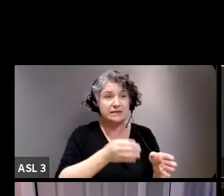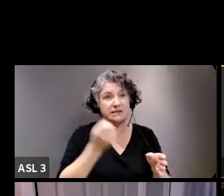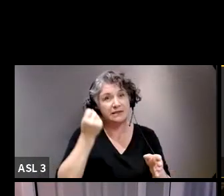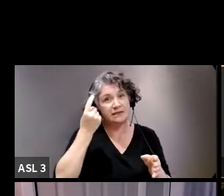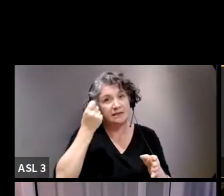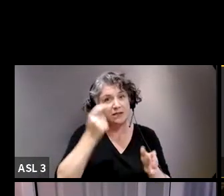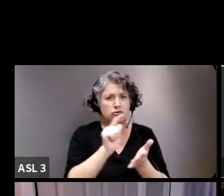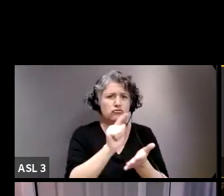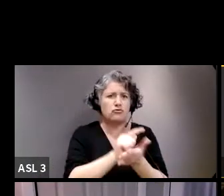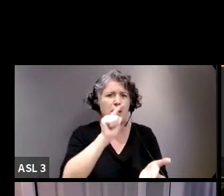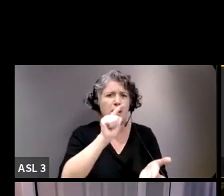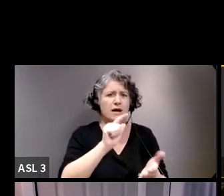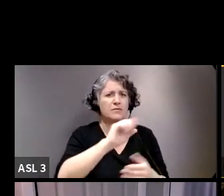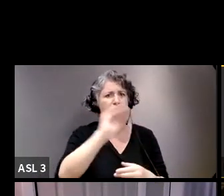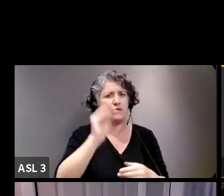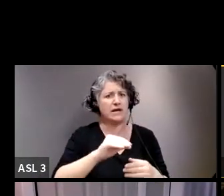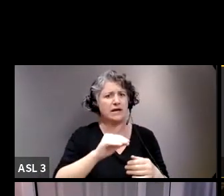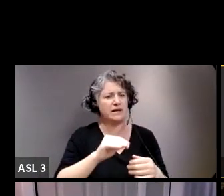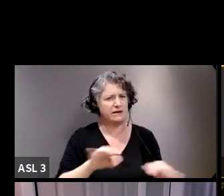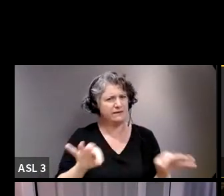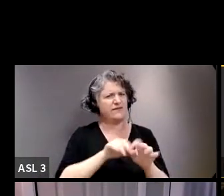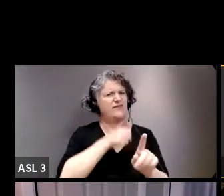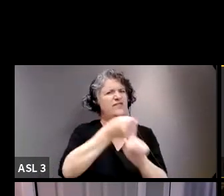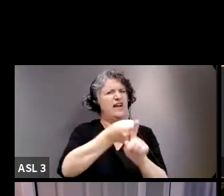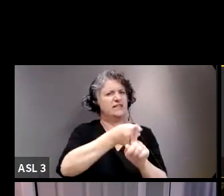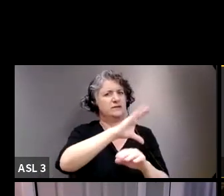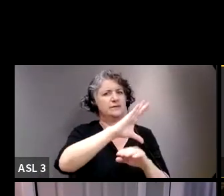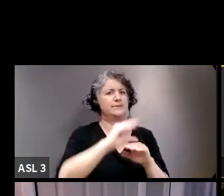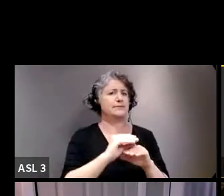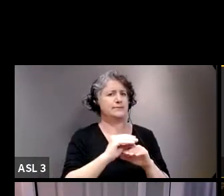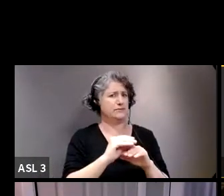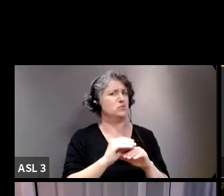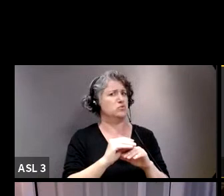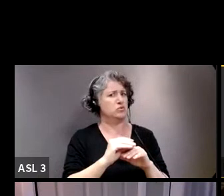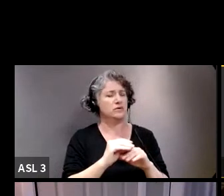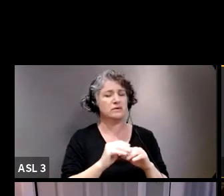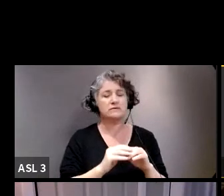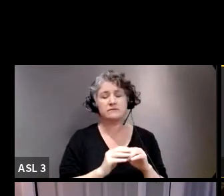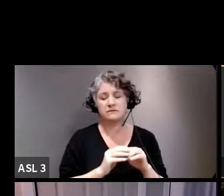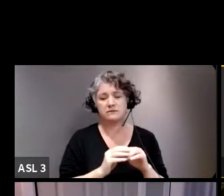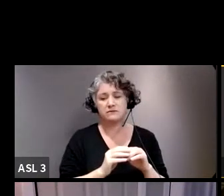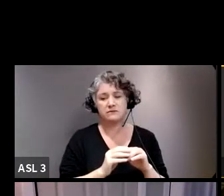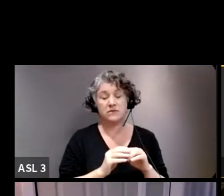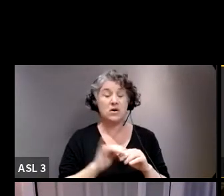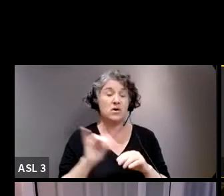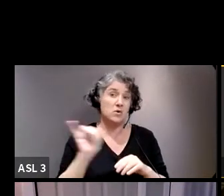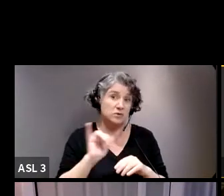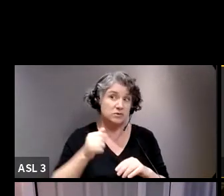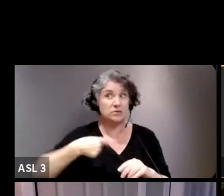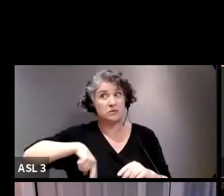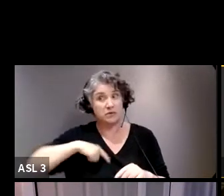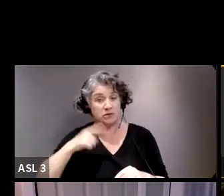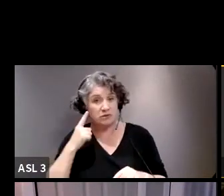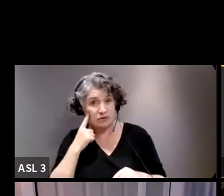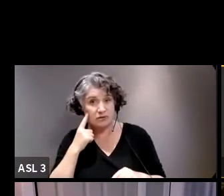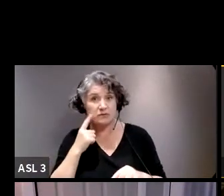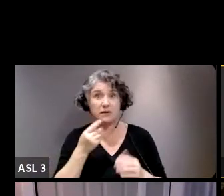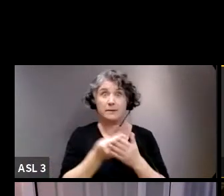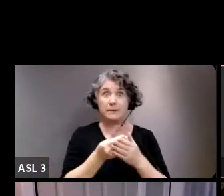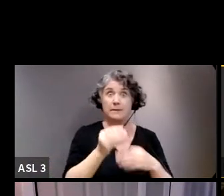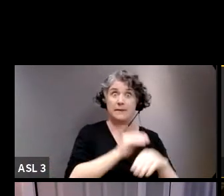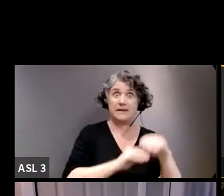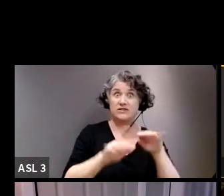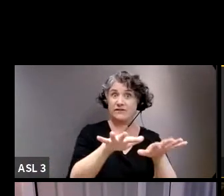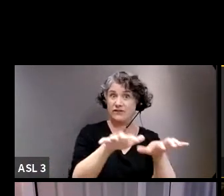major factor um we've also heard that any freeze would result in job losses which the